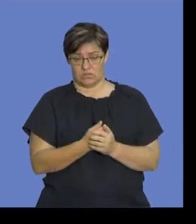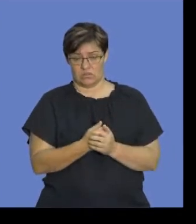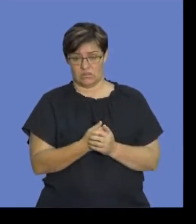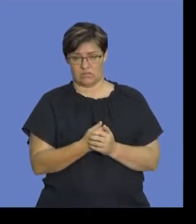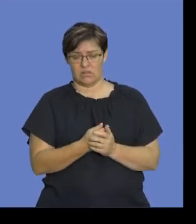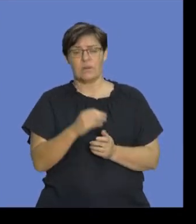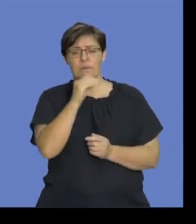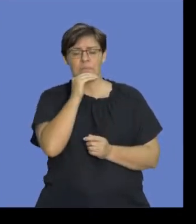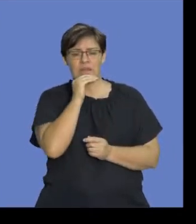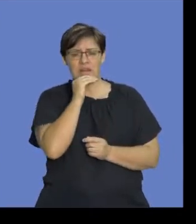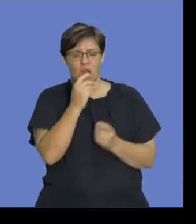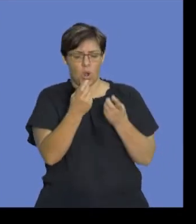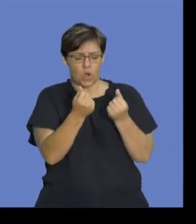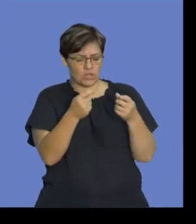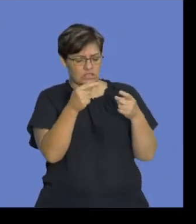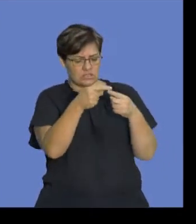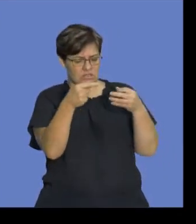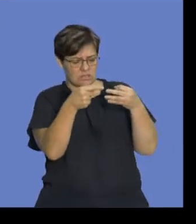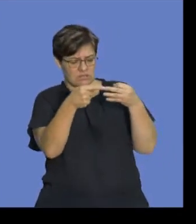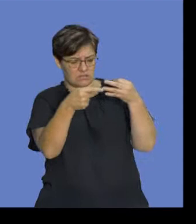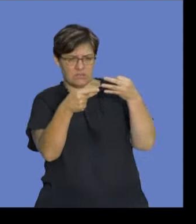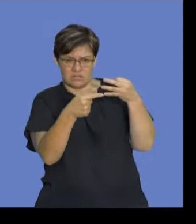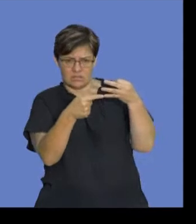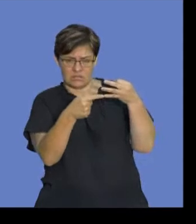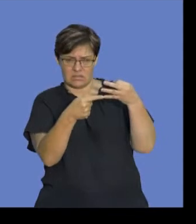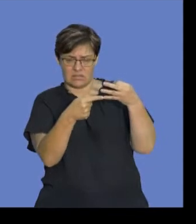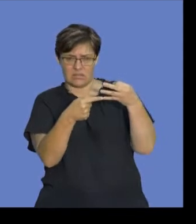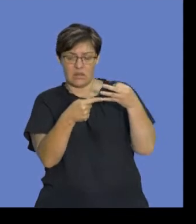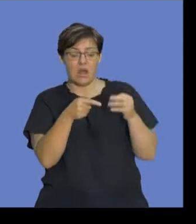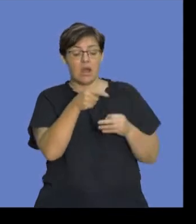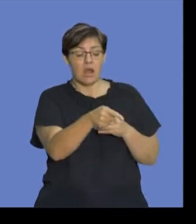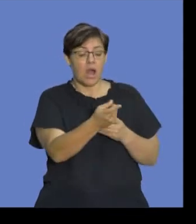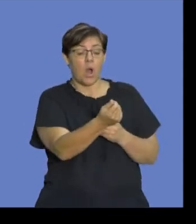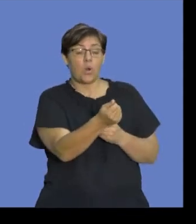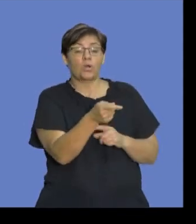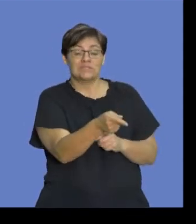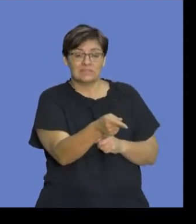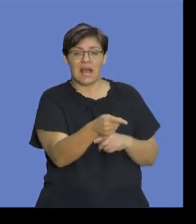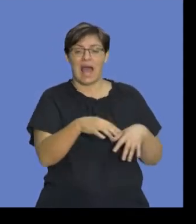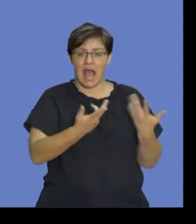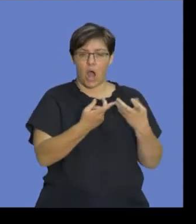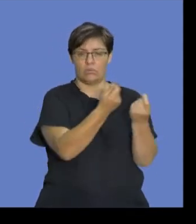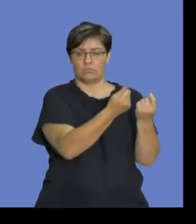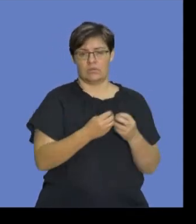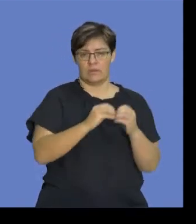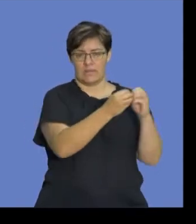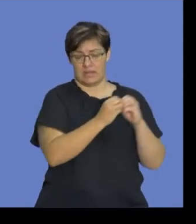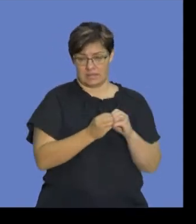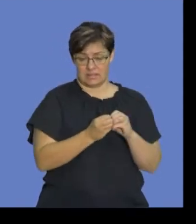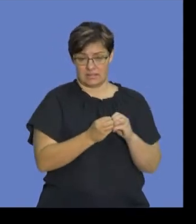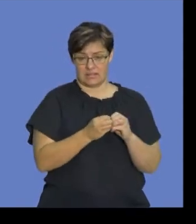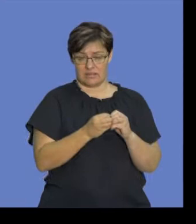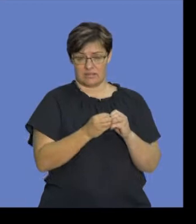In other words, these cost components will affect the cost price of that